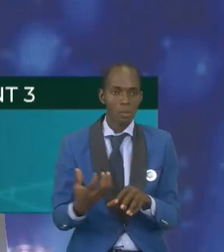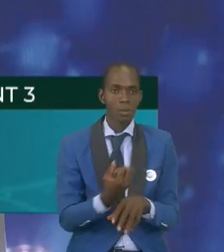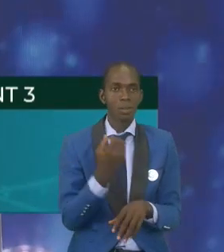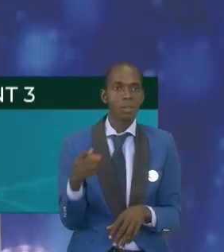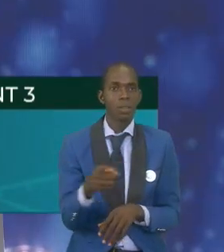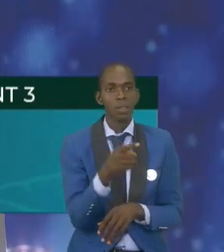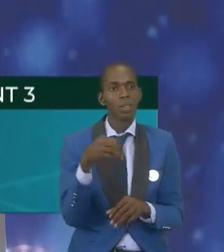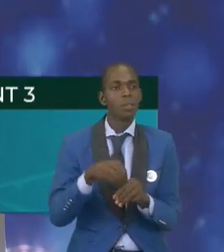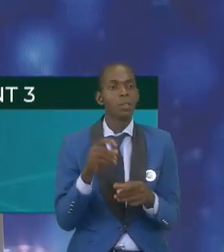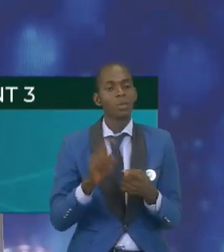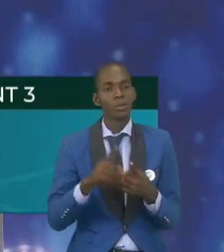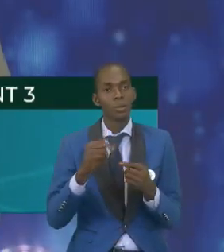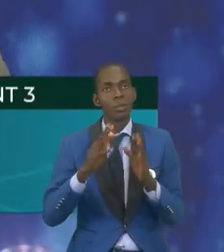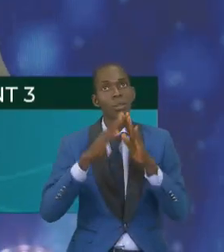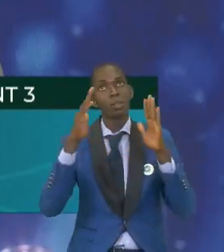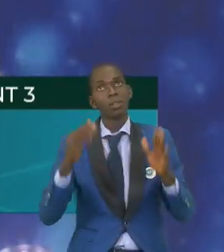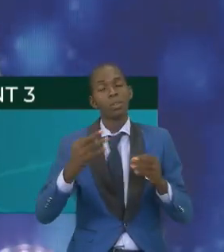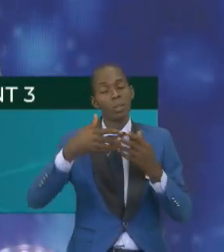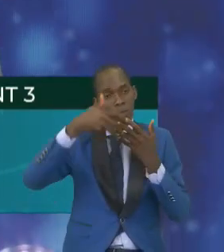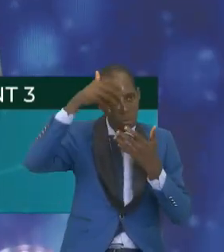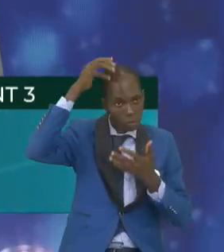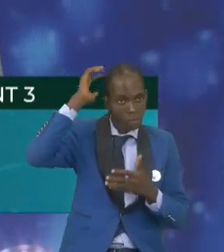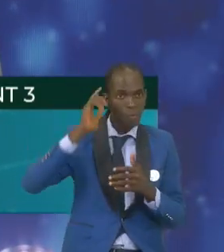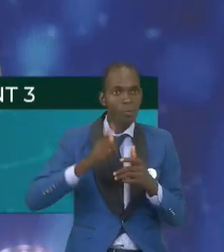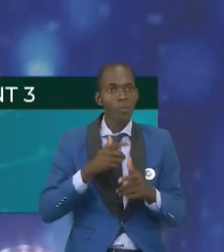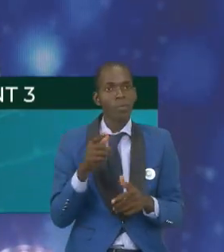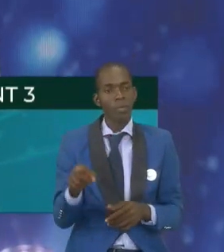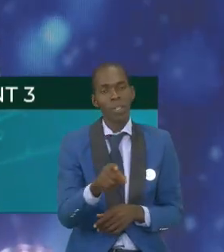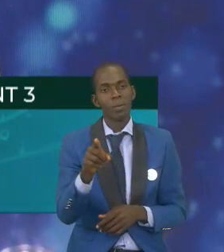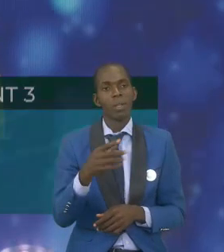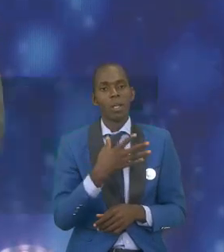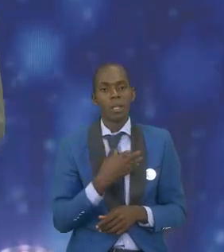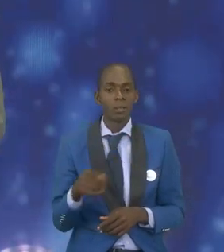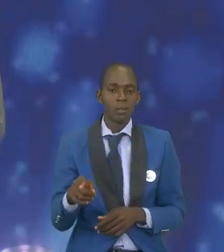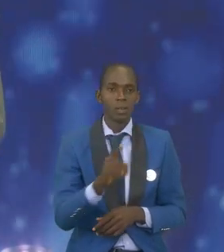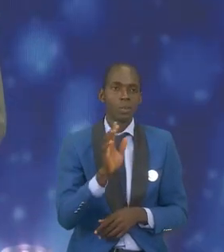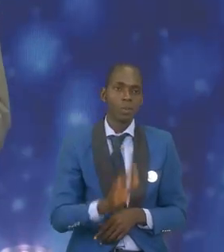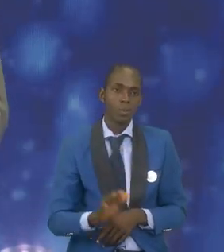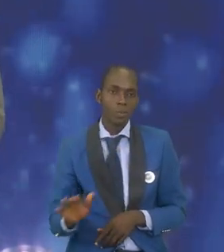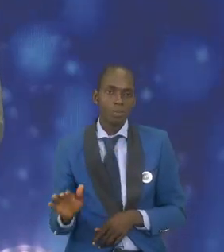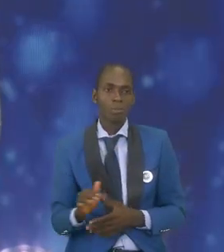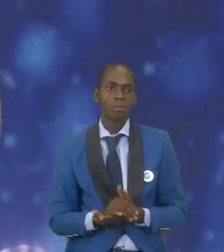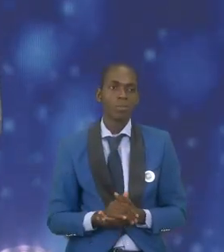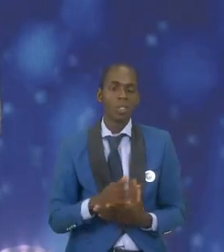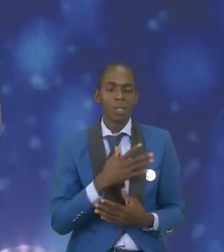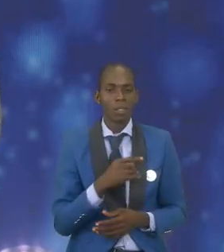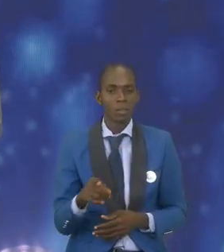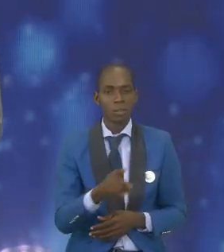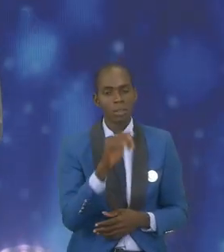into the den of lions, them and their children, and their